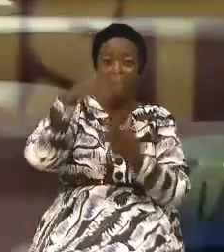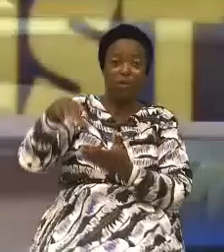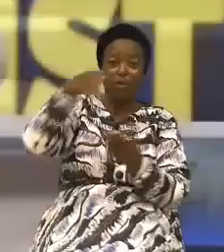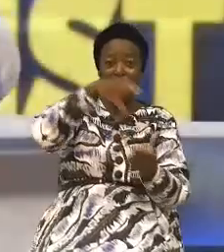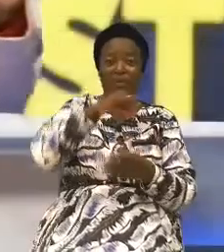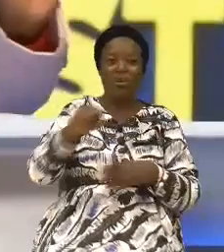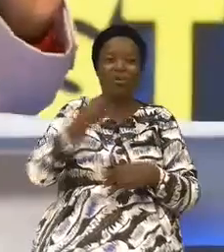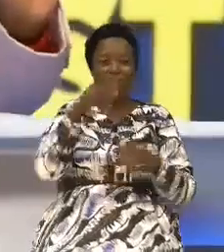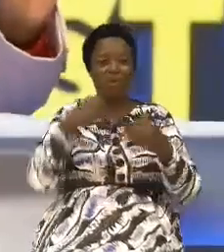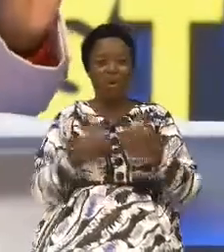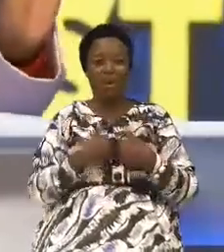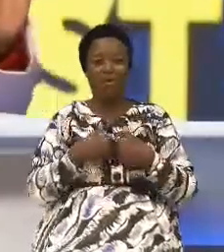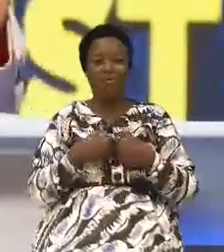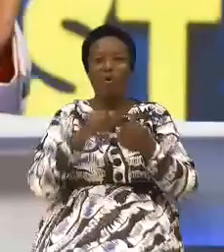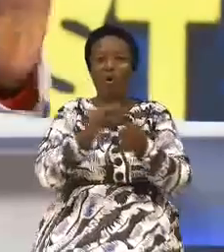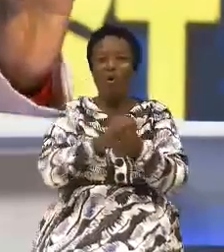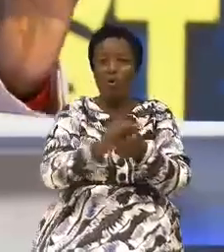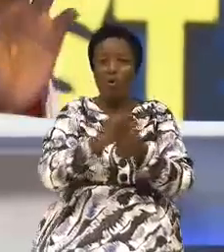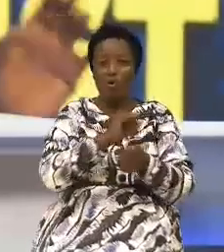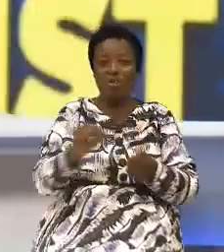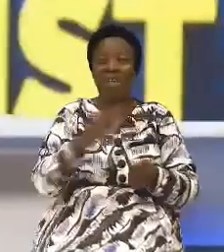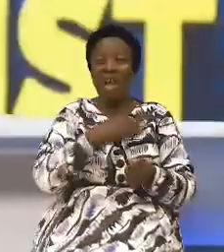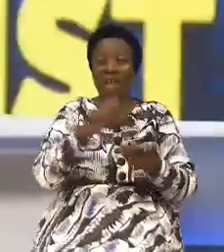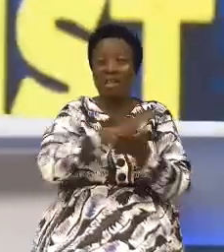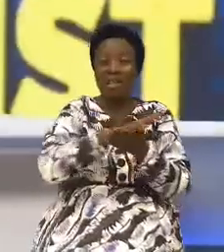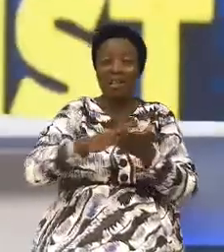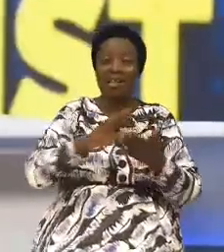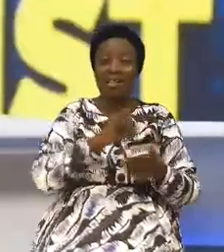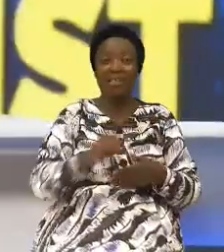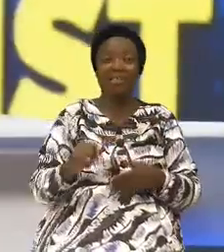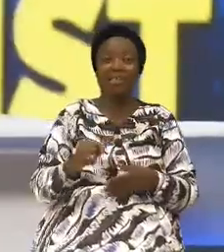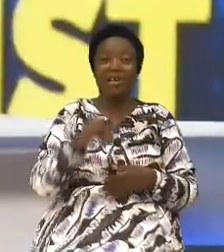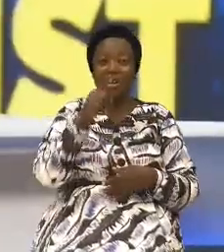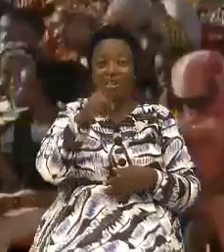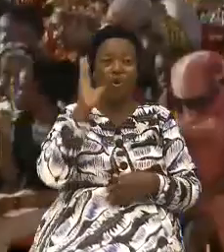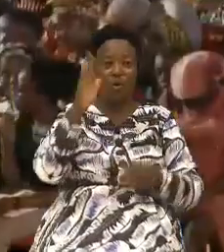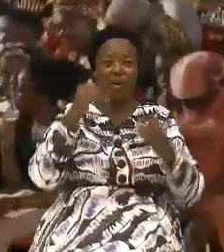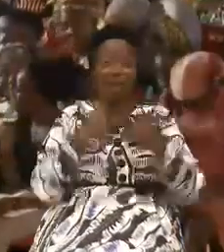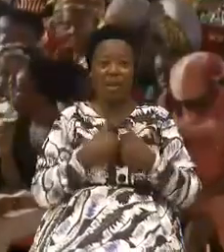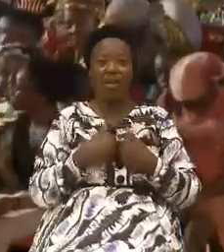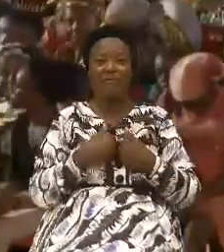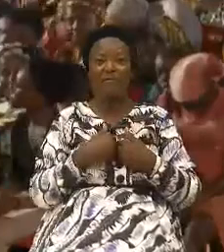have. Washing and cleansing, you will have.